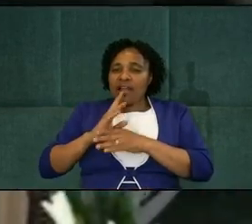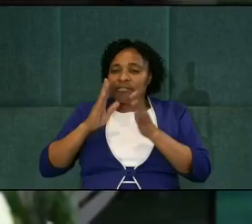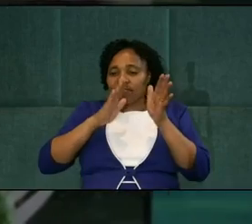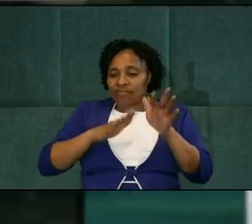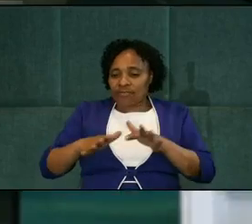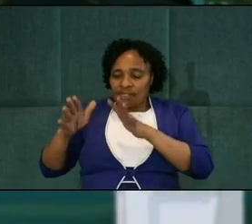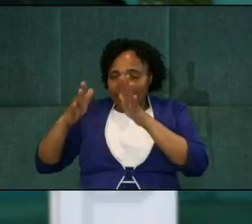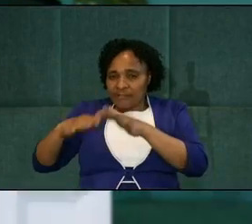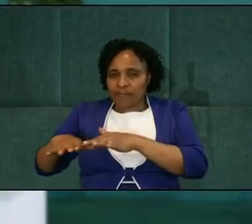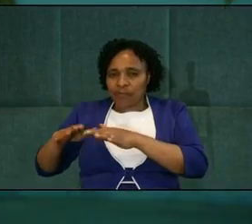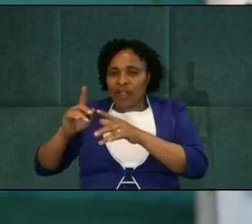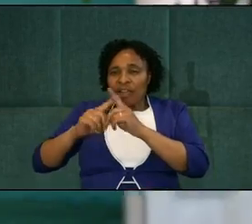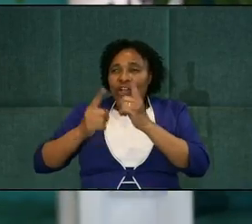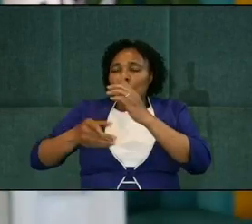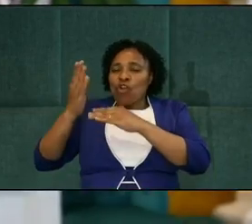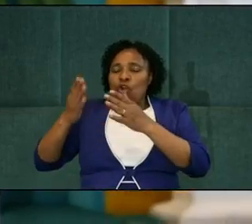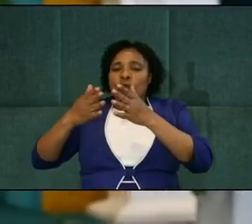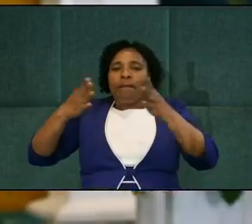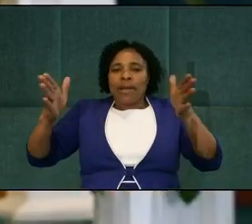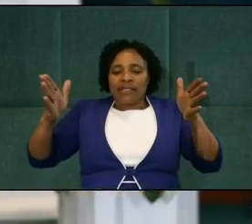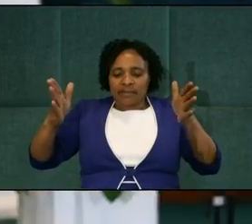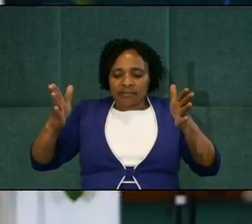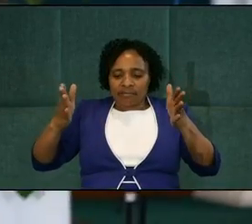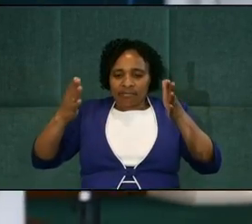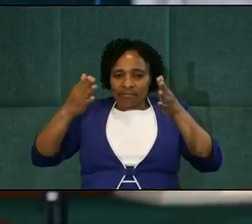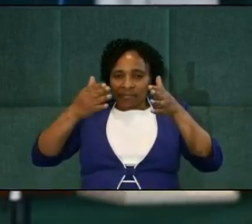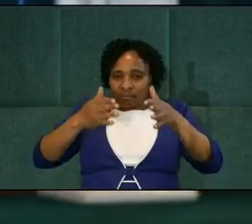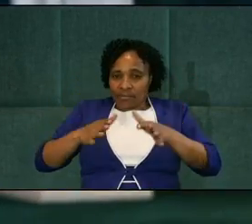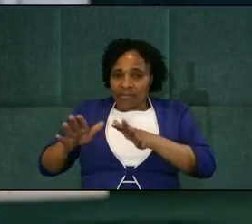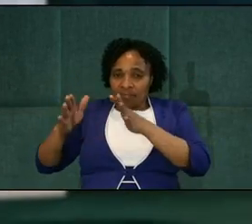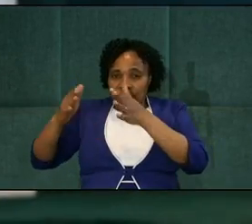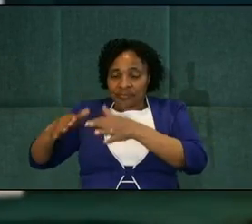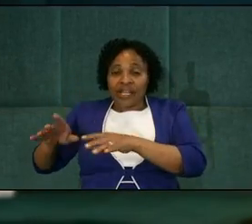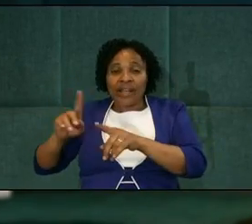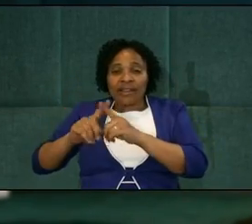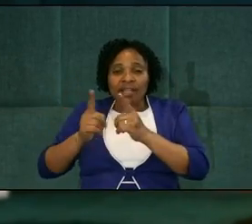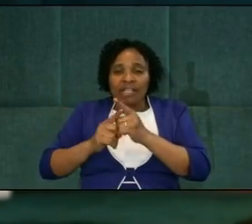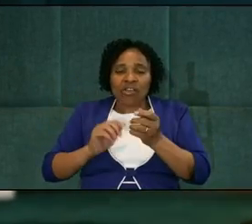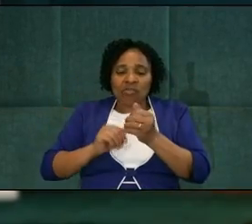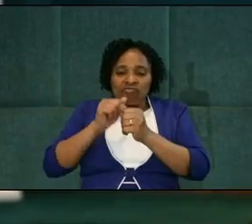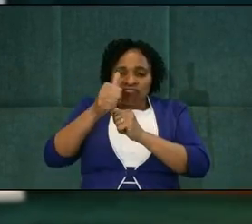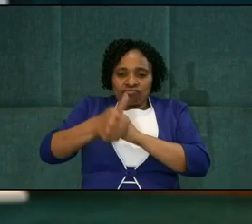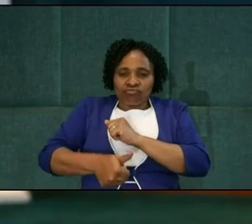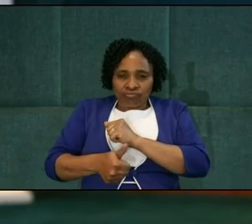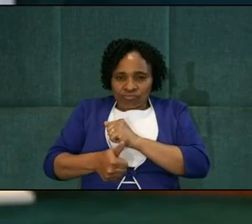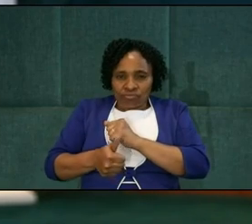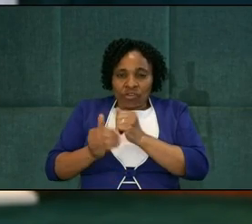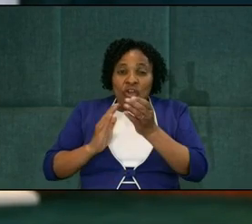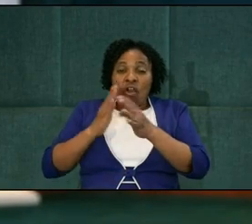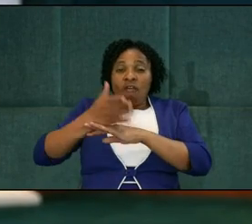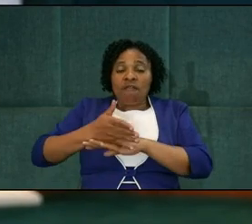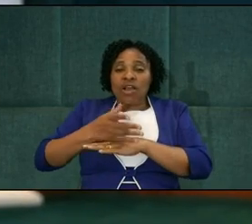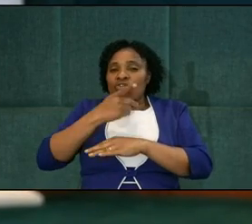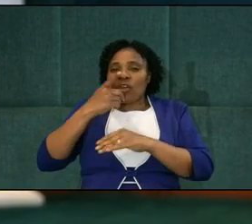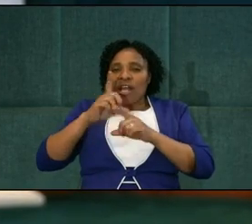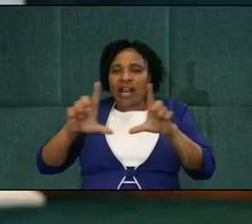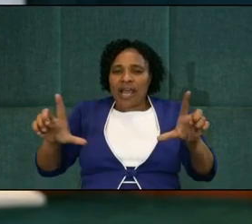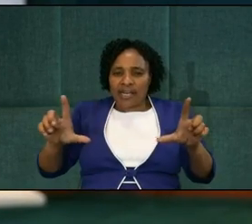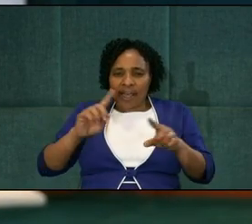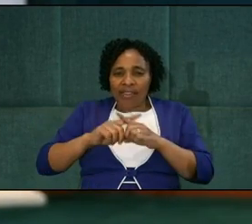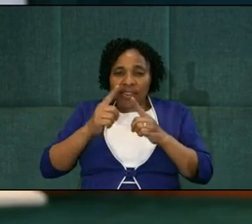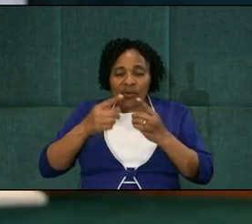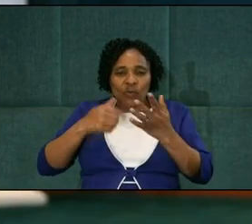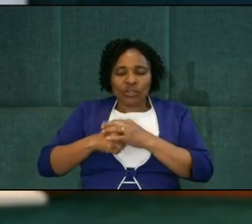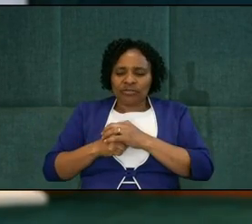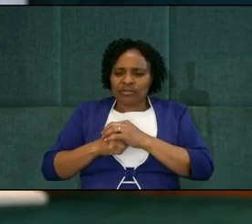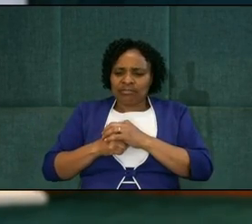God opened the Red Sea, allowed them to cross over on dry land, Pharaoh's army coming after them, and when